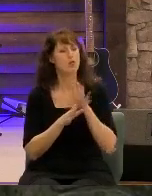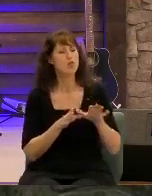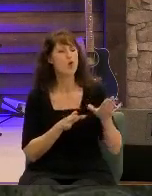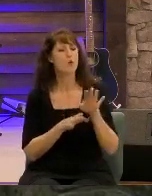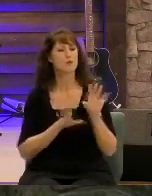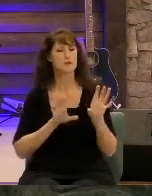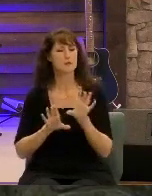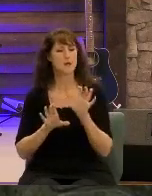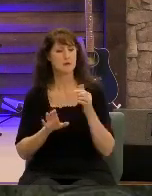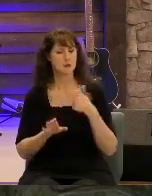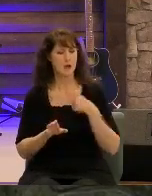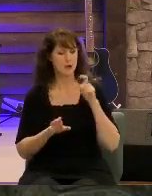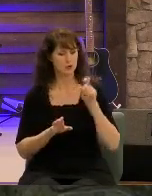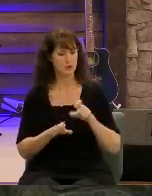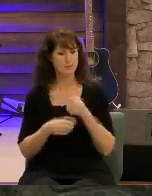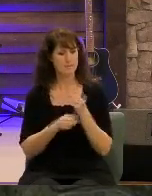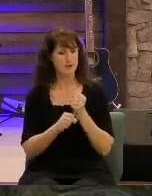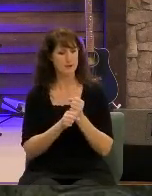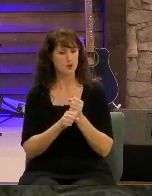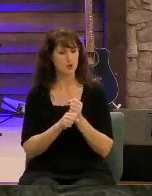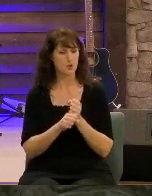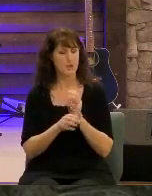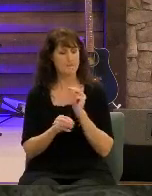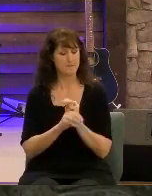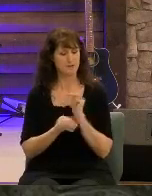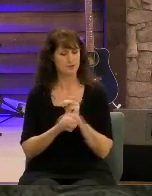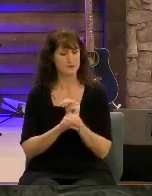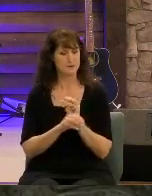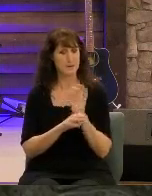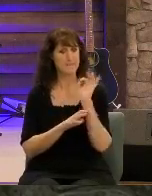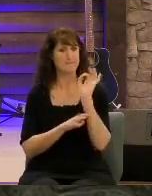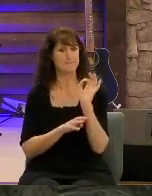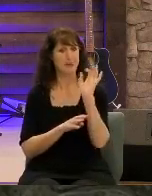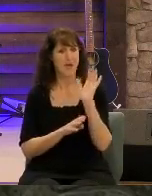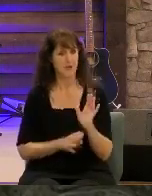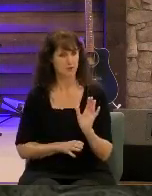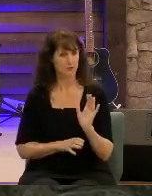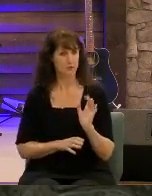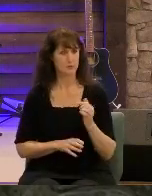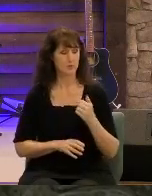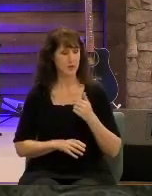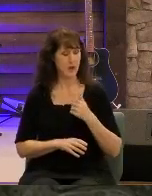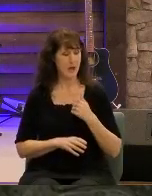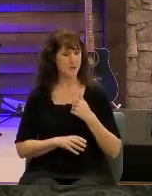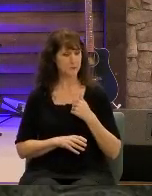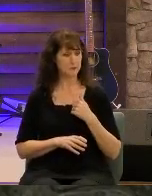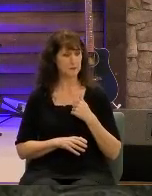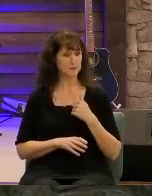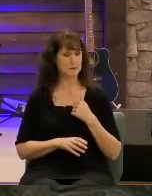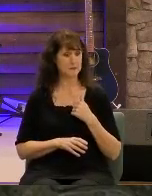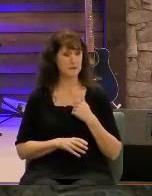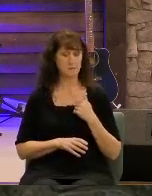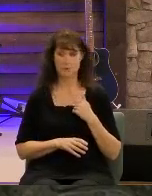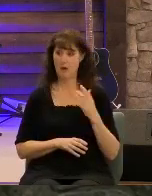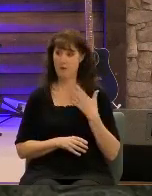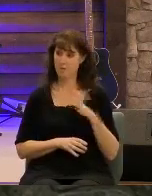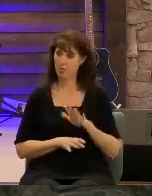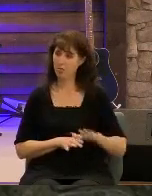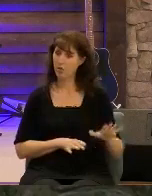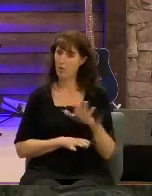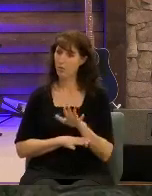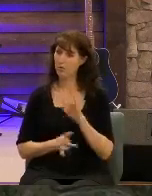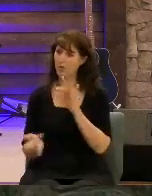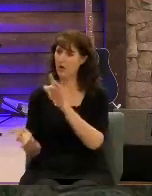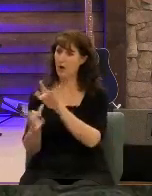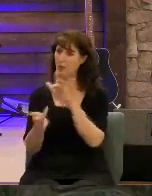should make you a missions pastor. Well, I'm just going to say we have local outreach, but I think we